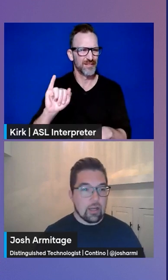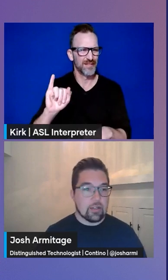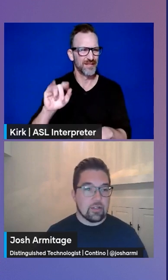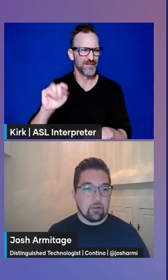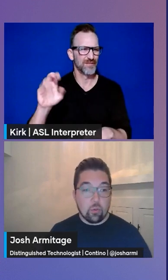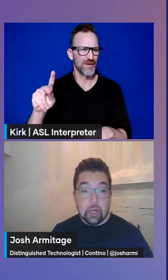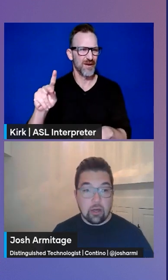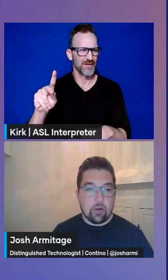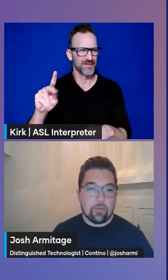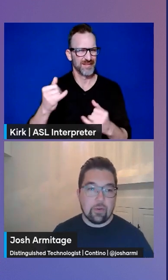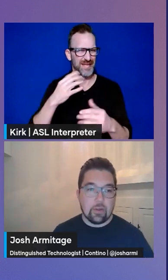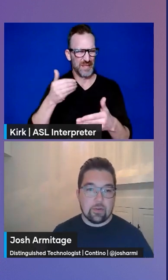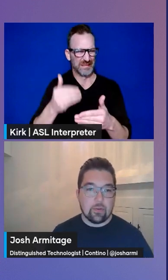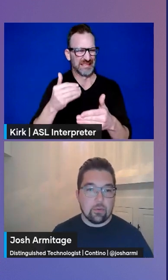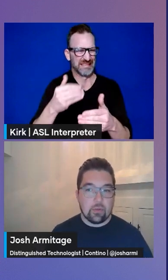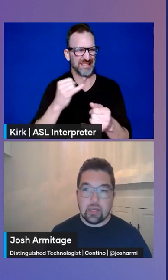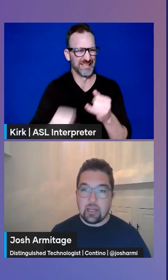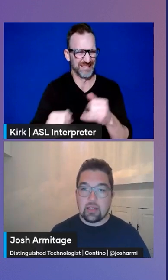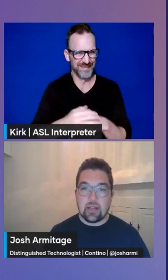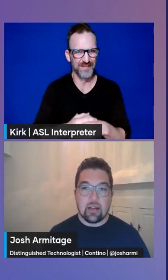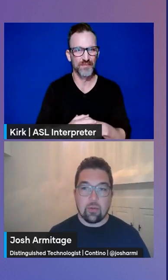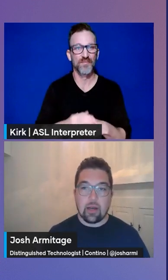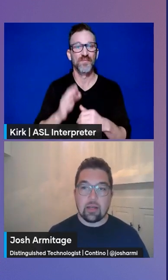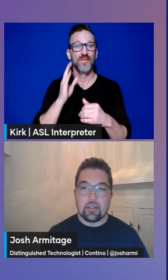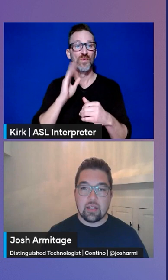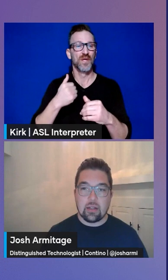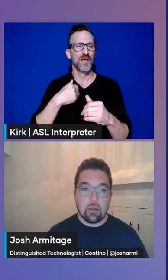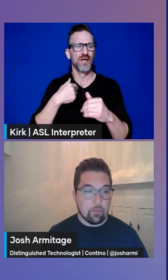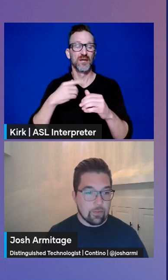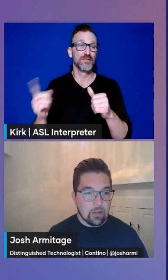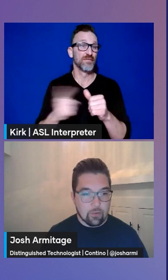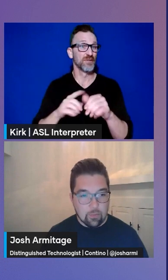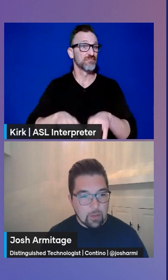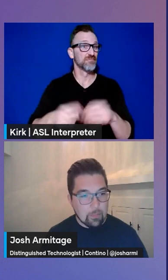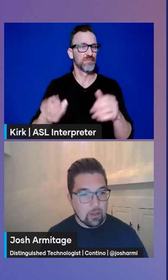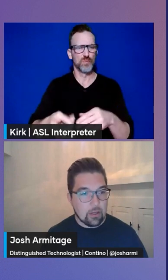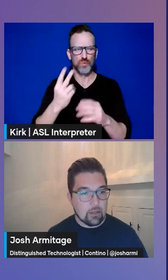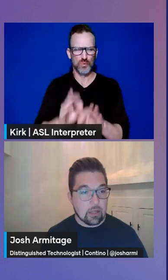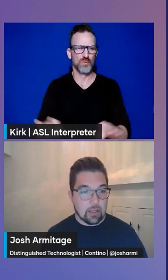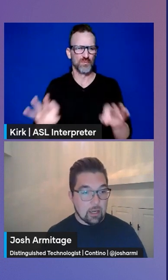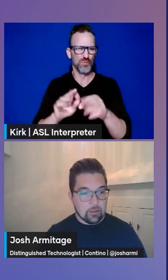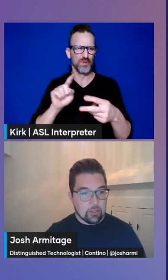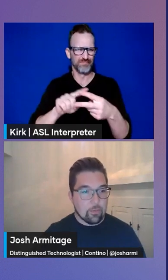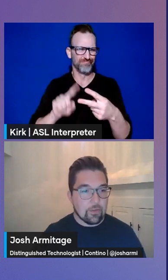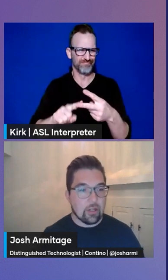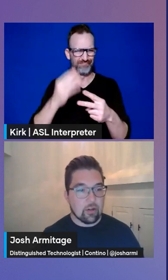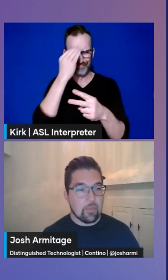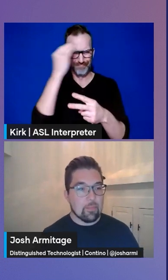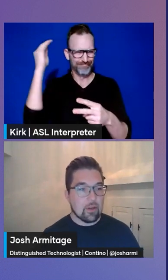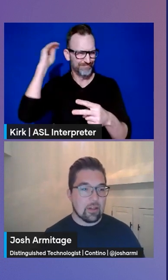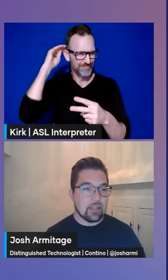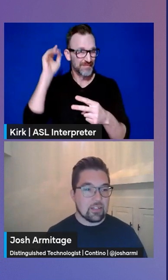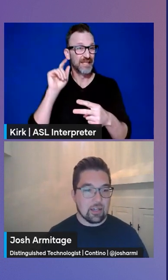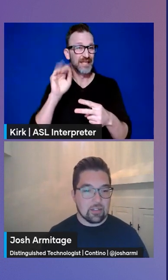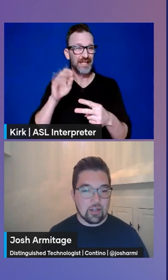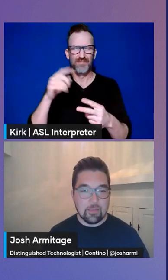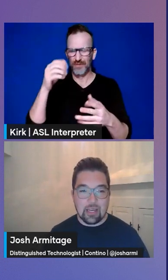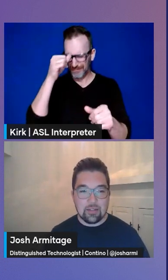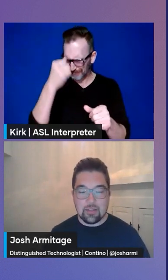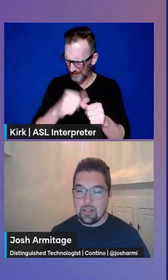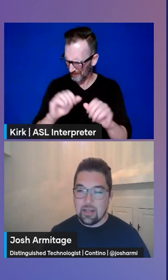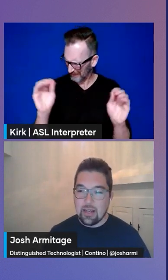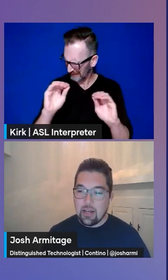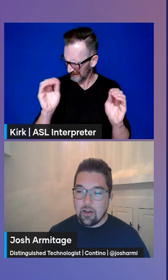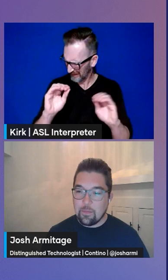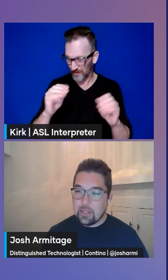All right, we'll kick off with two key takeaways that hopefully, if you remember nothing else, hopefully you can remember these things come the